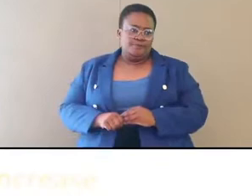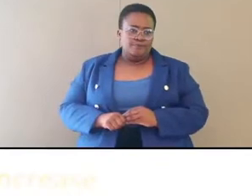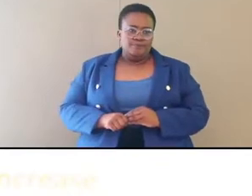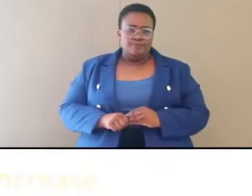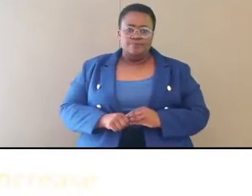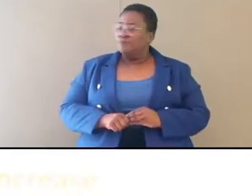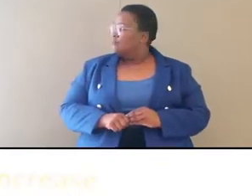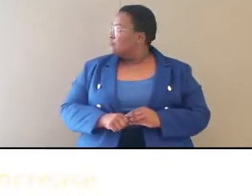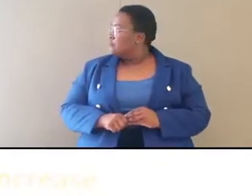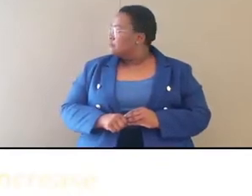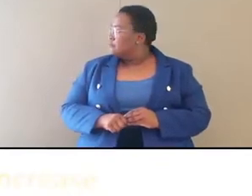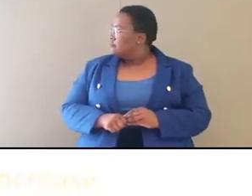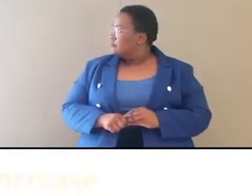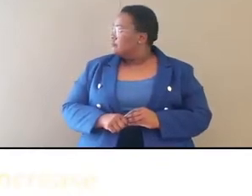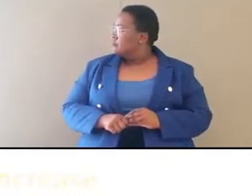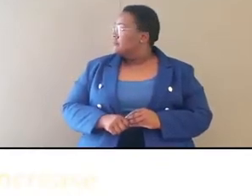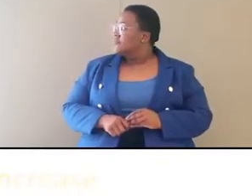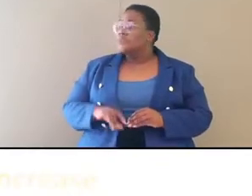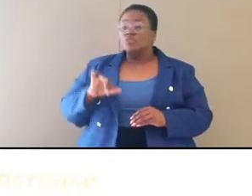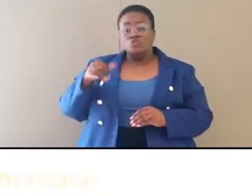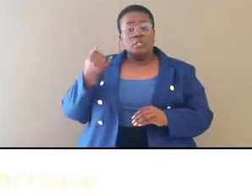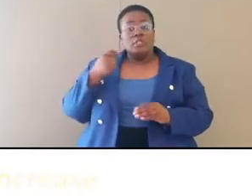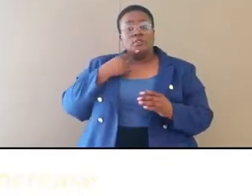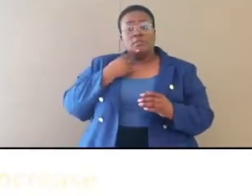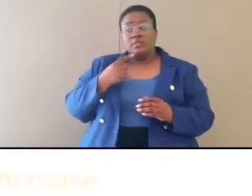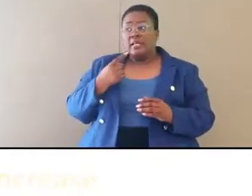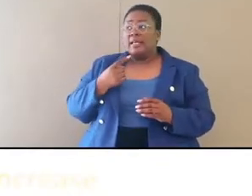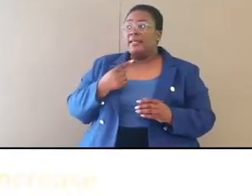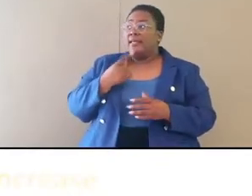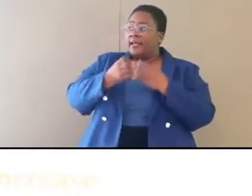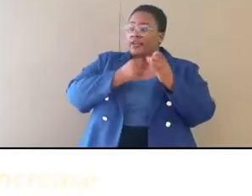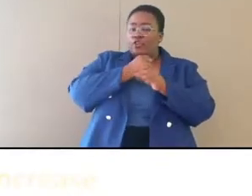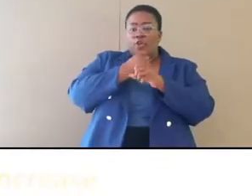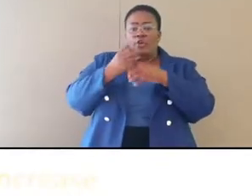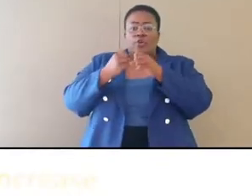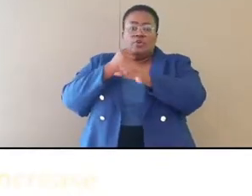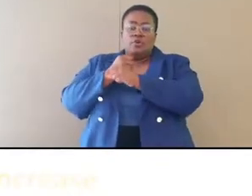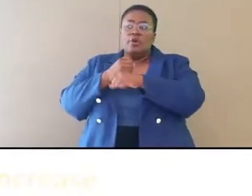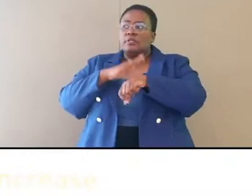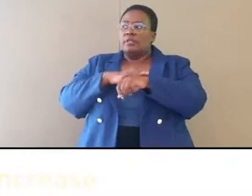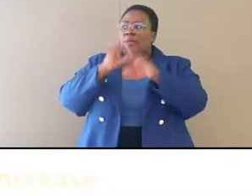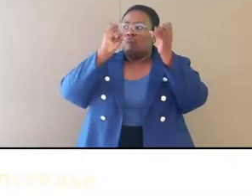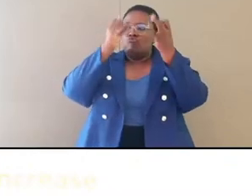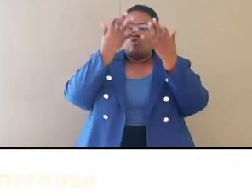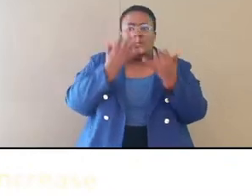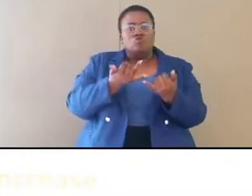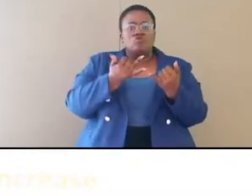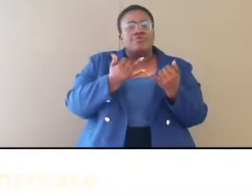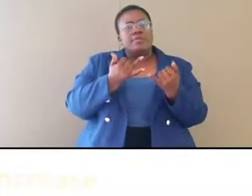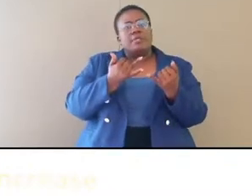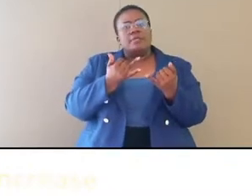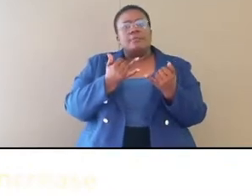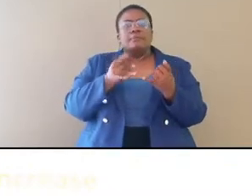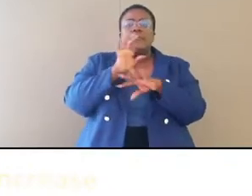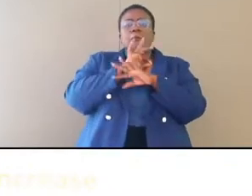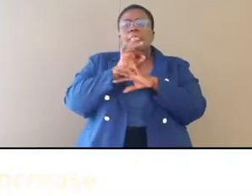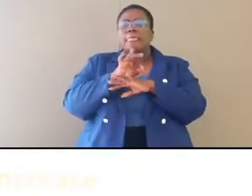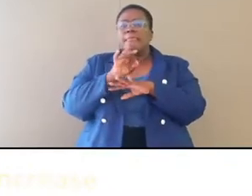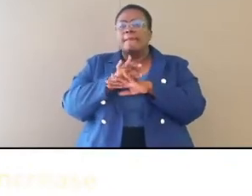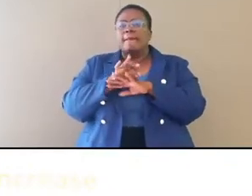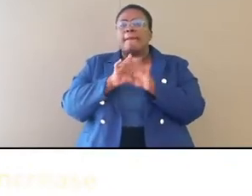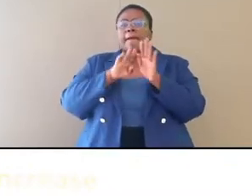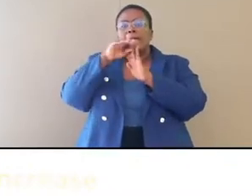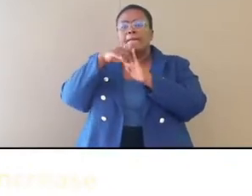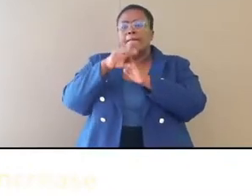I'll skip through this, but it's just to say that what happens each year when Treasury projects its inflation